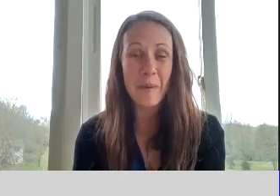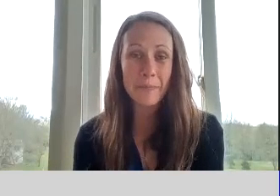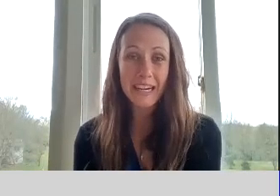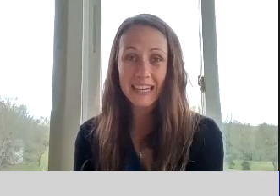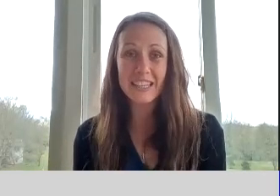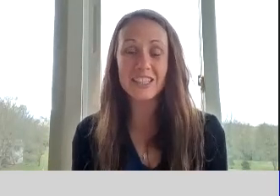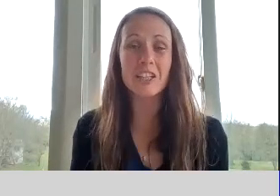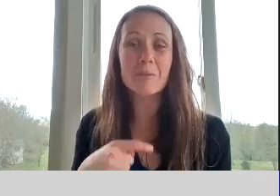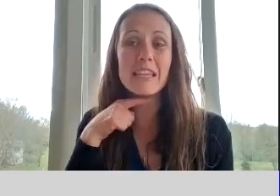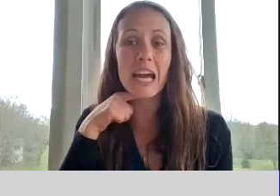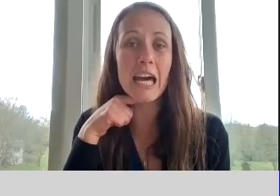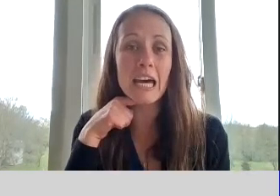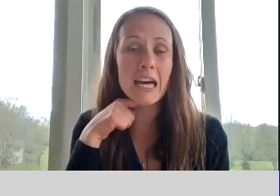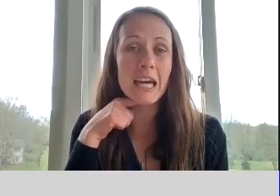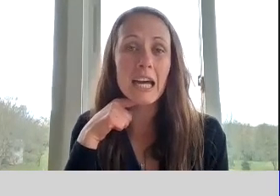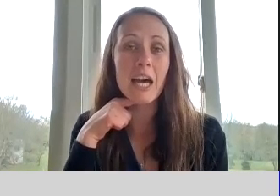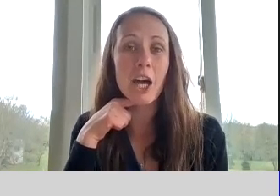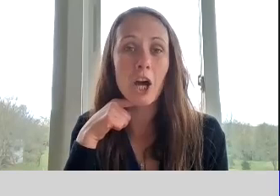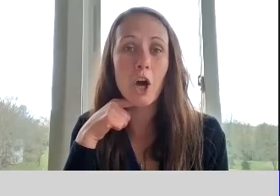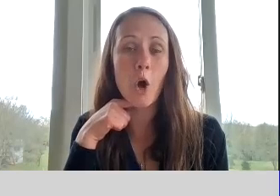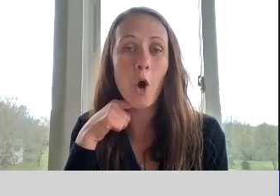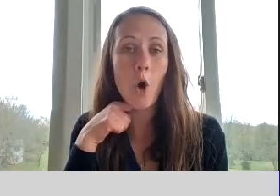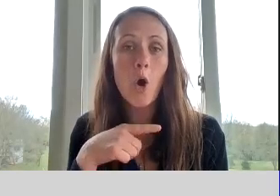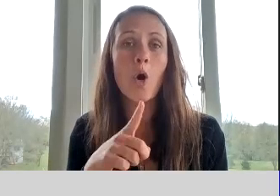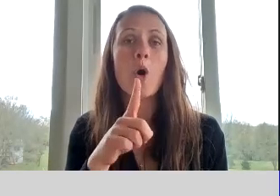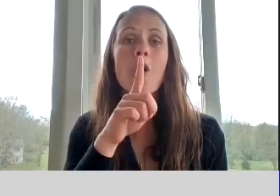Do you remember? It starts with G.